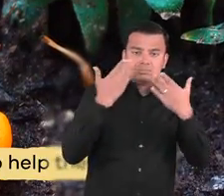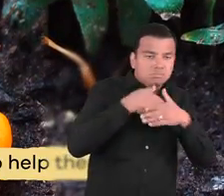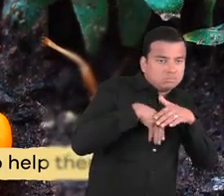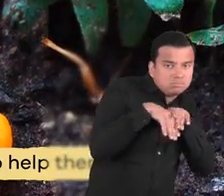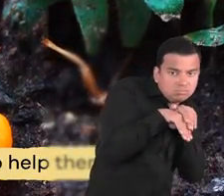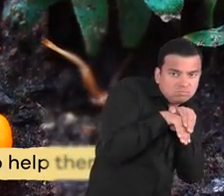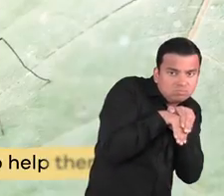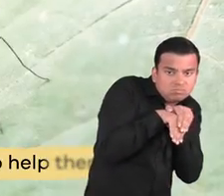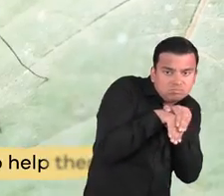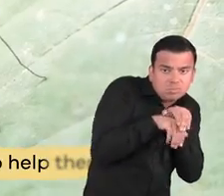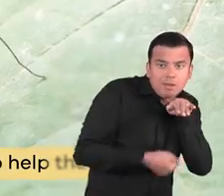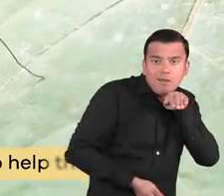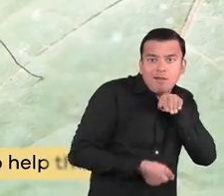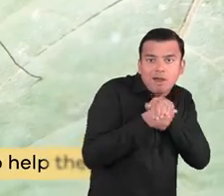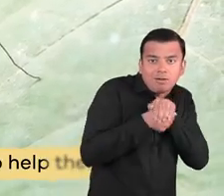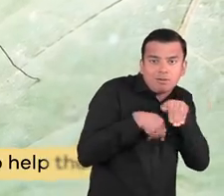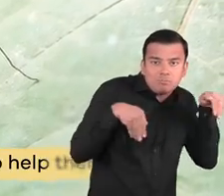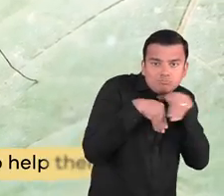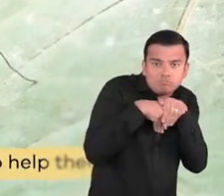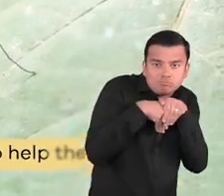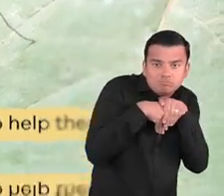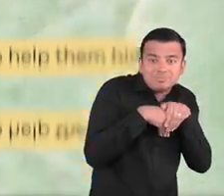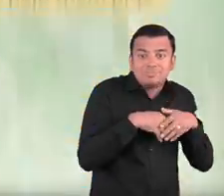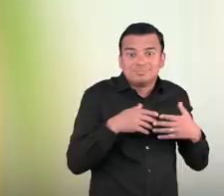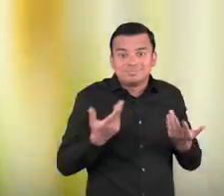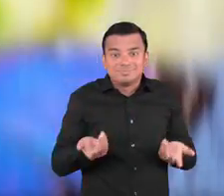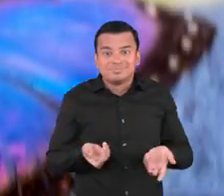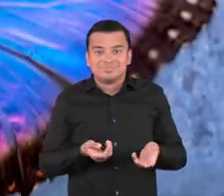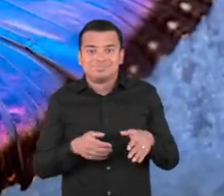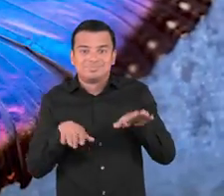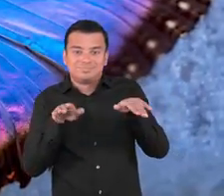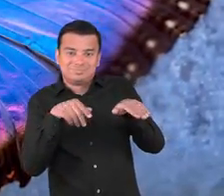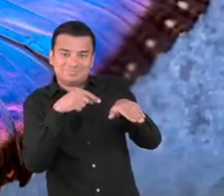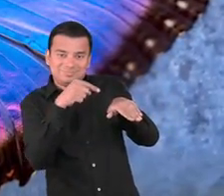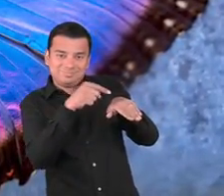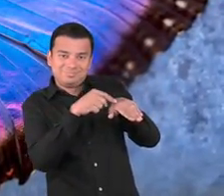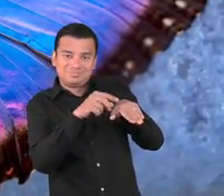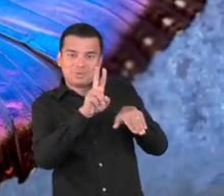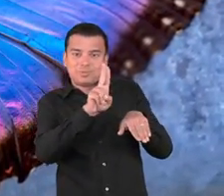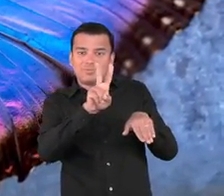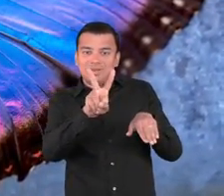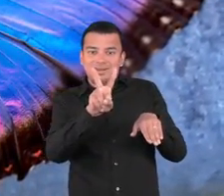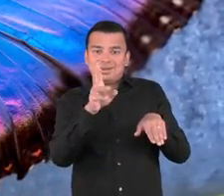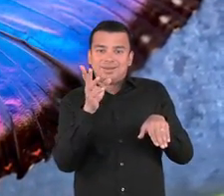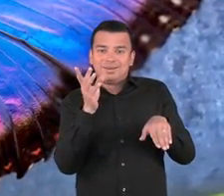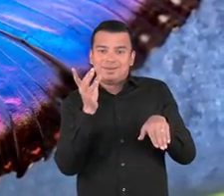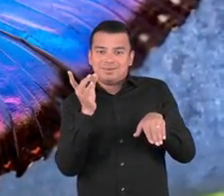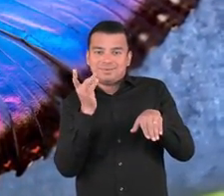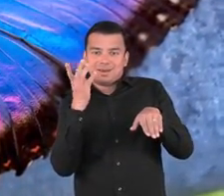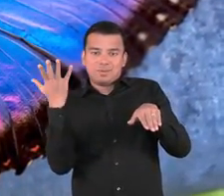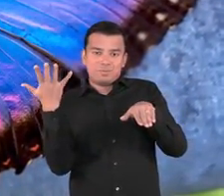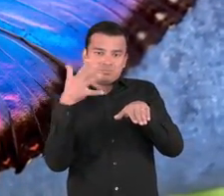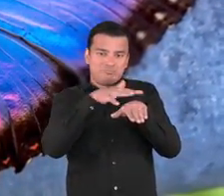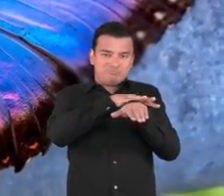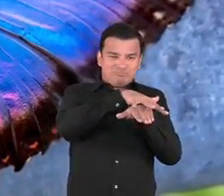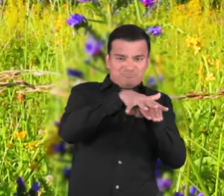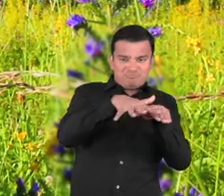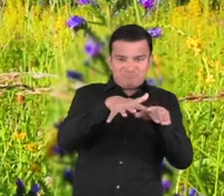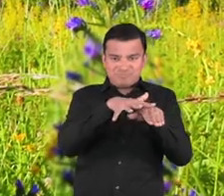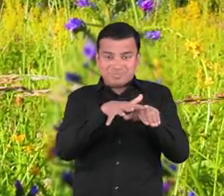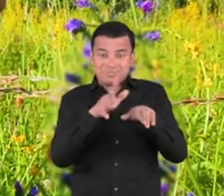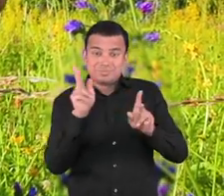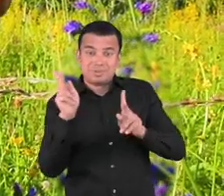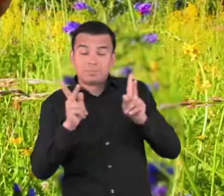protective camouflage to help them hide. Some butterfly wings have ultraviolet patterns on their wings,